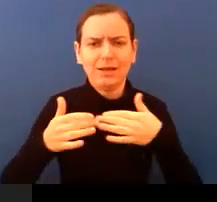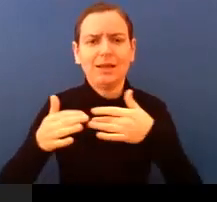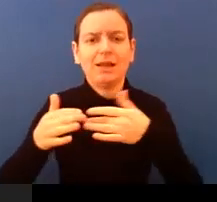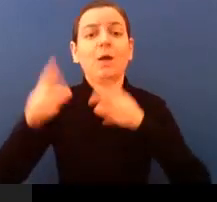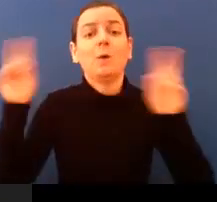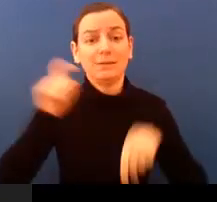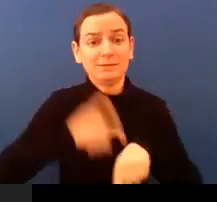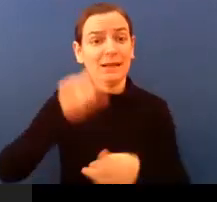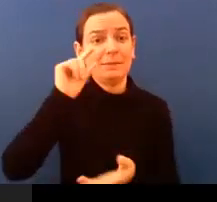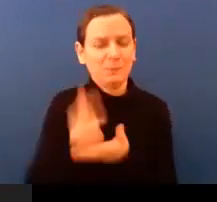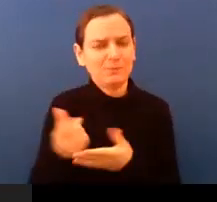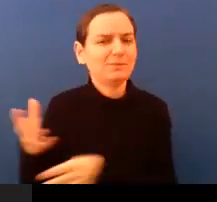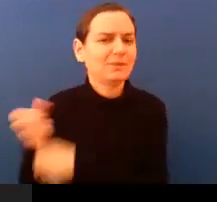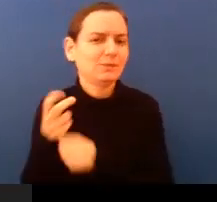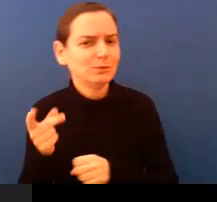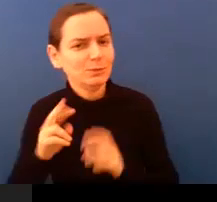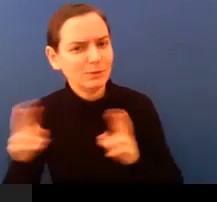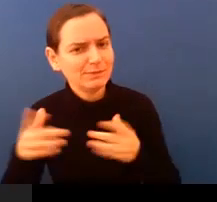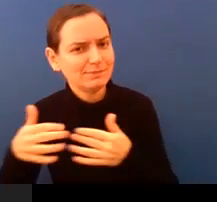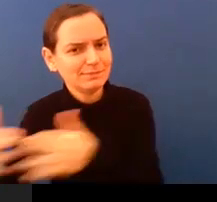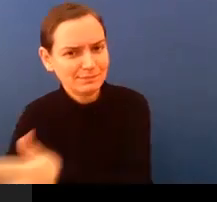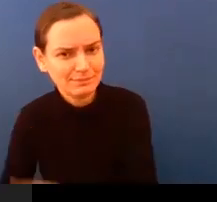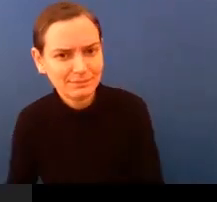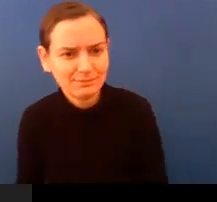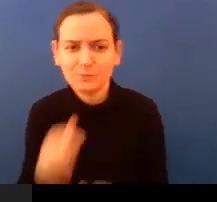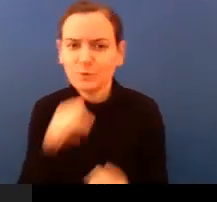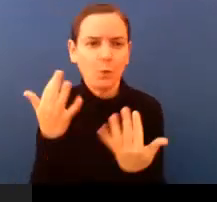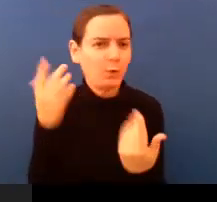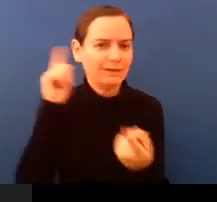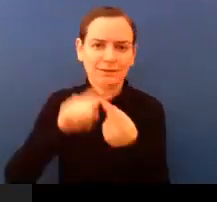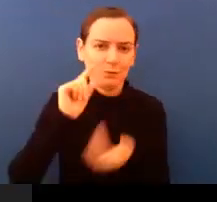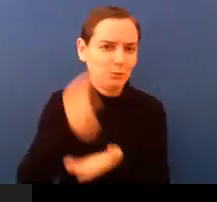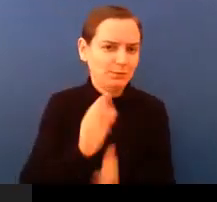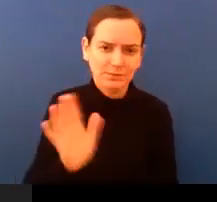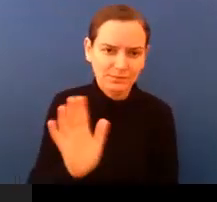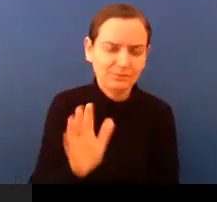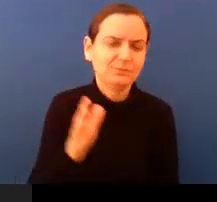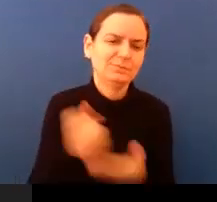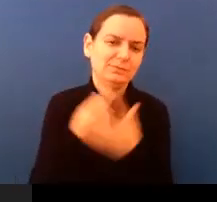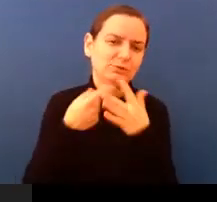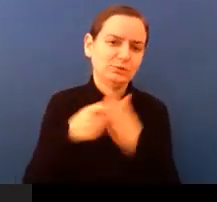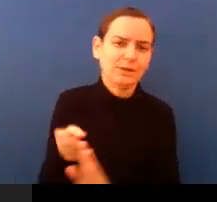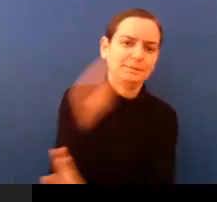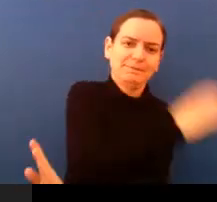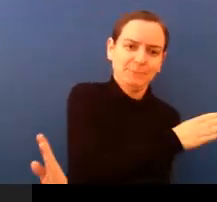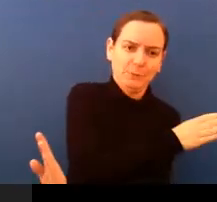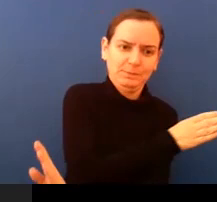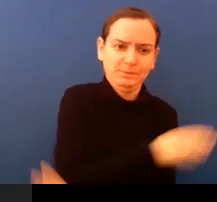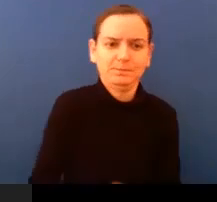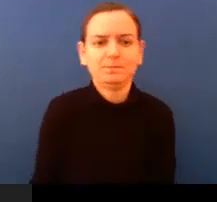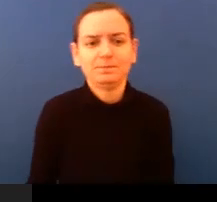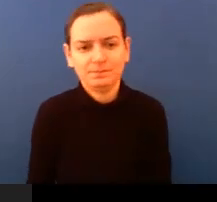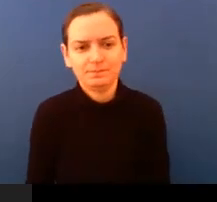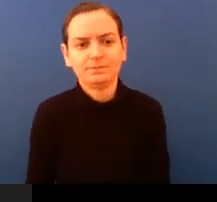you have had experience with the dog at least a year ahead of moving somewhere else or doing something different. For